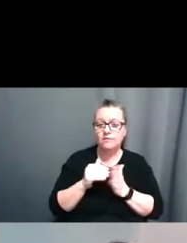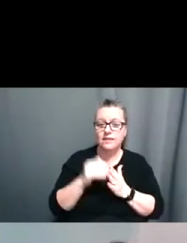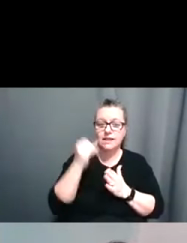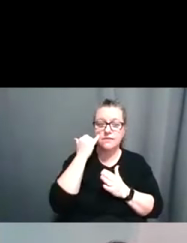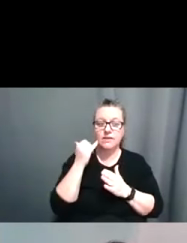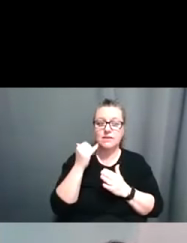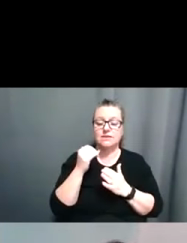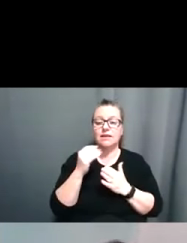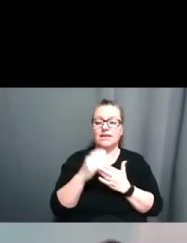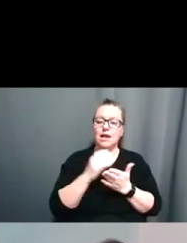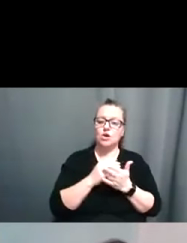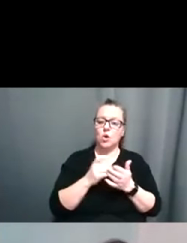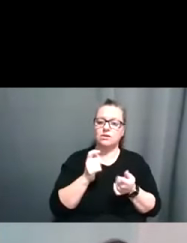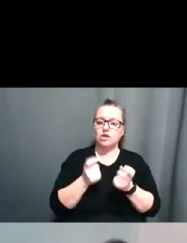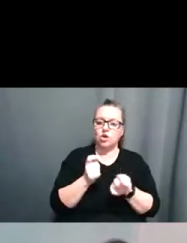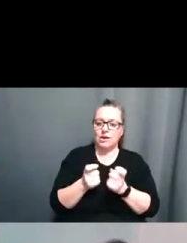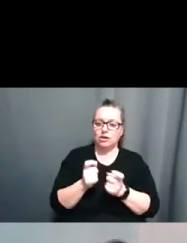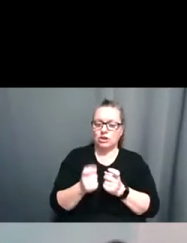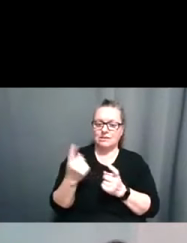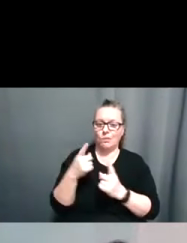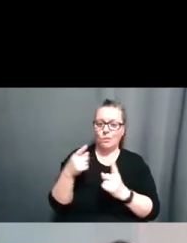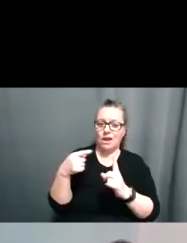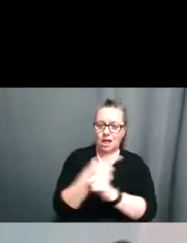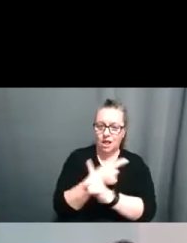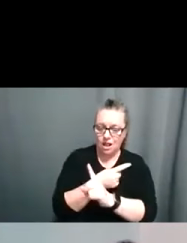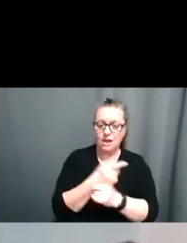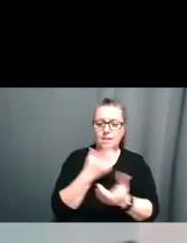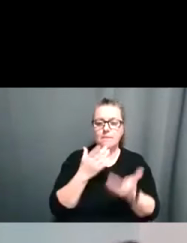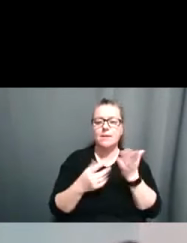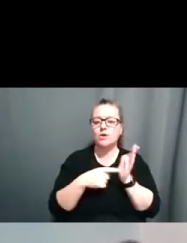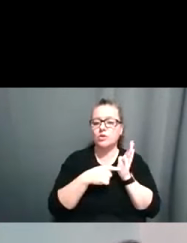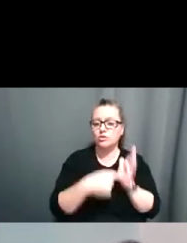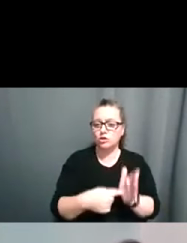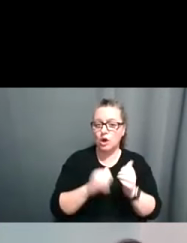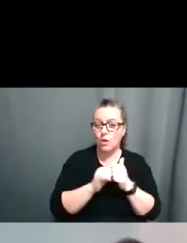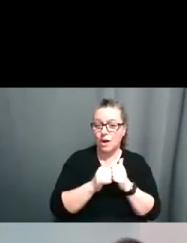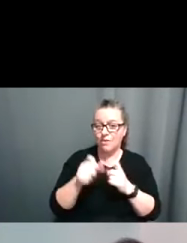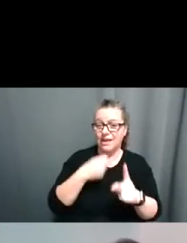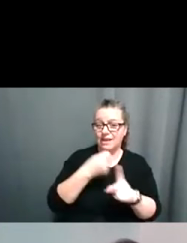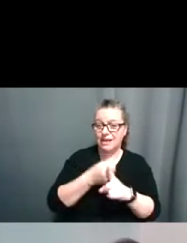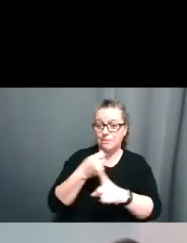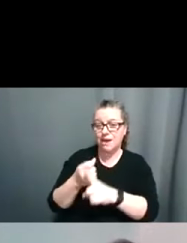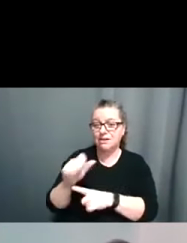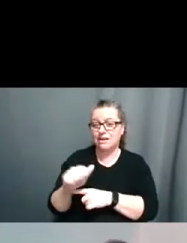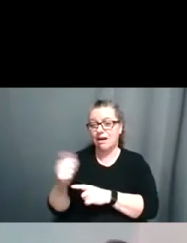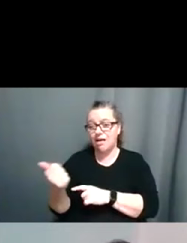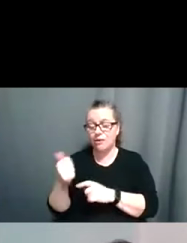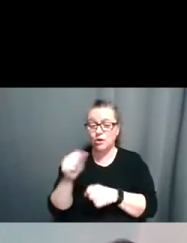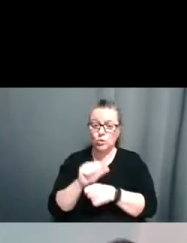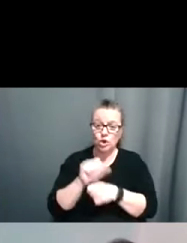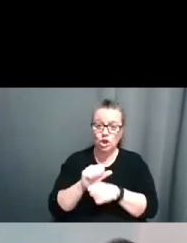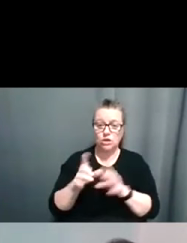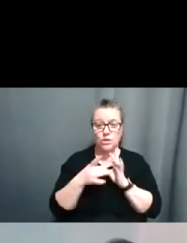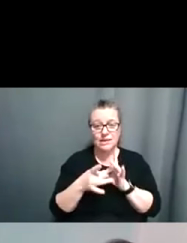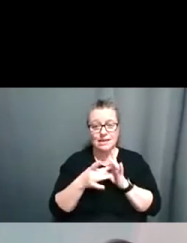correction conversation where someone hasn't met the mark, you might need to share with them how this impacted others' work, your relationship, or the